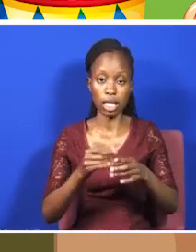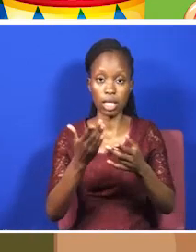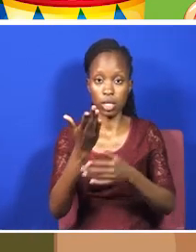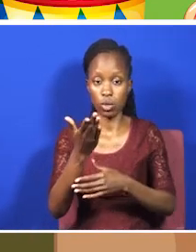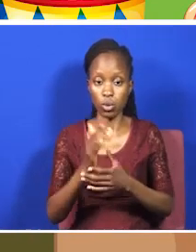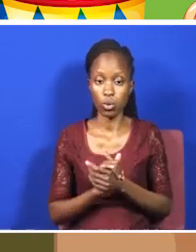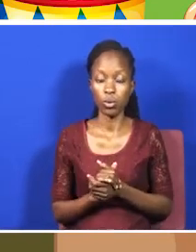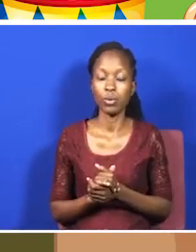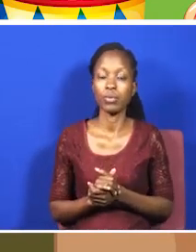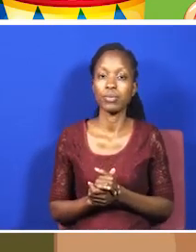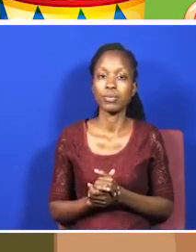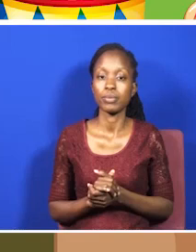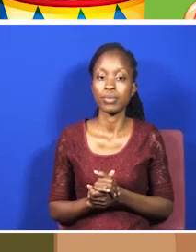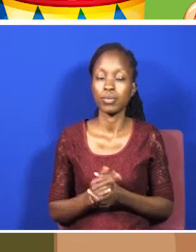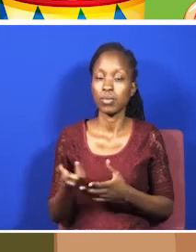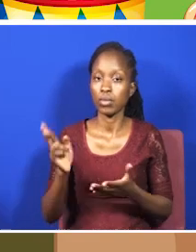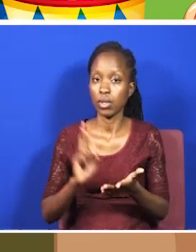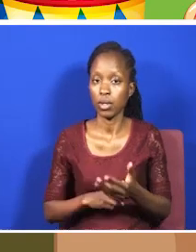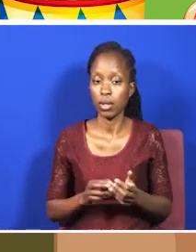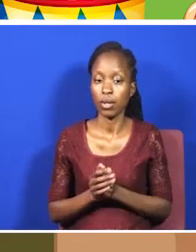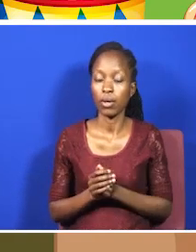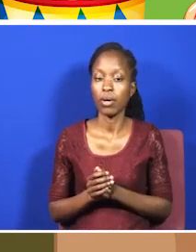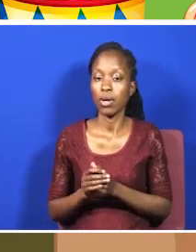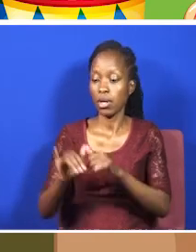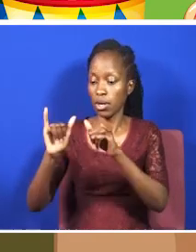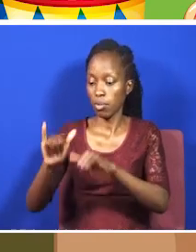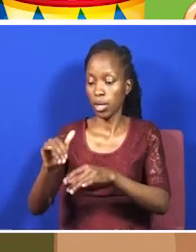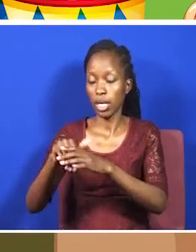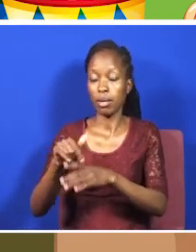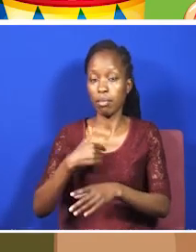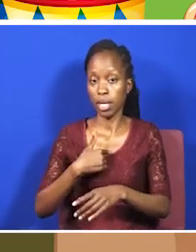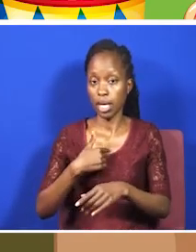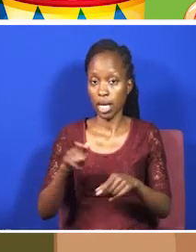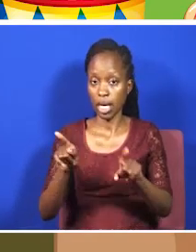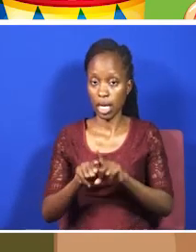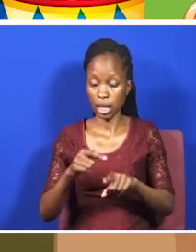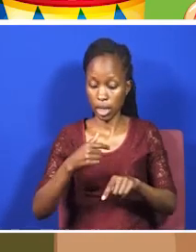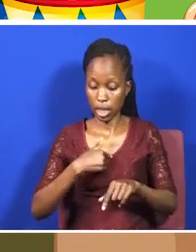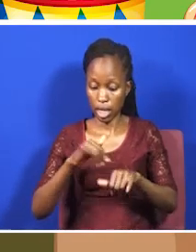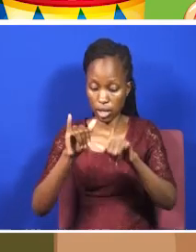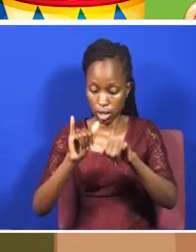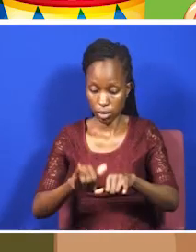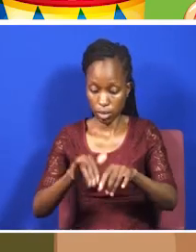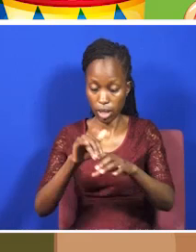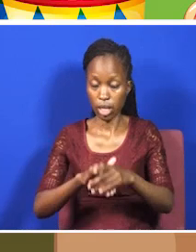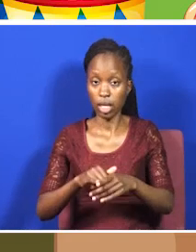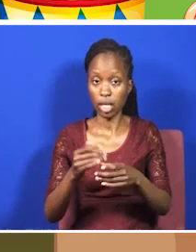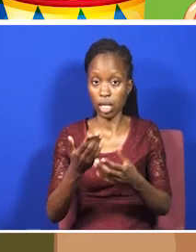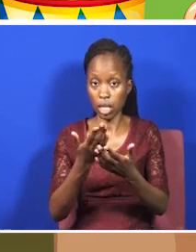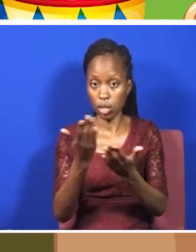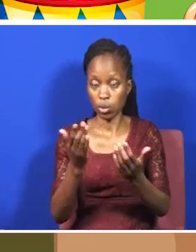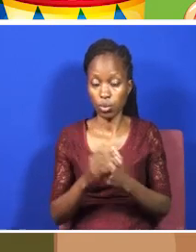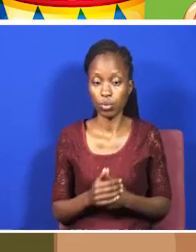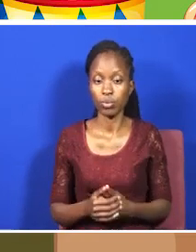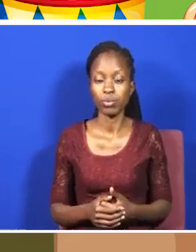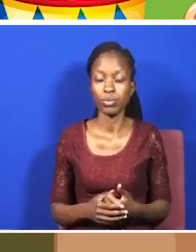in me as I remain in you. Can we say that again? Remain